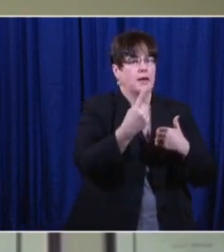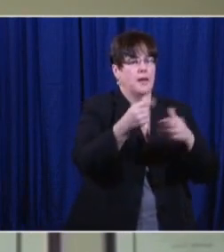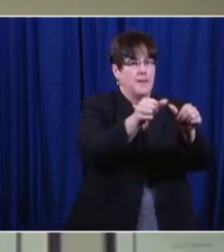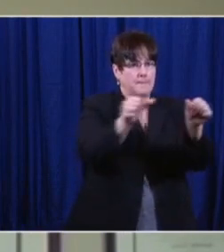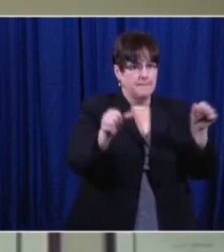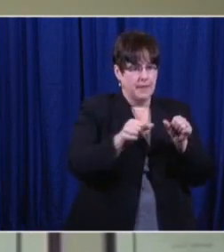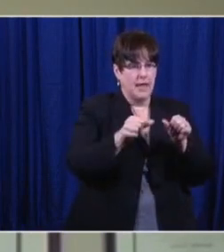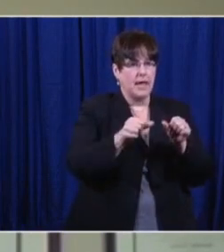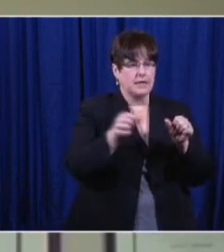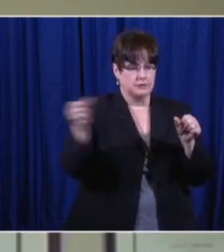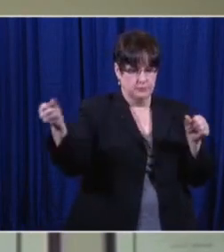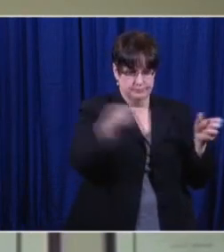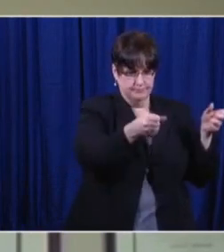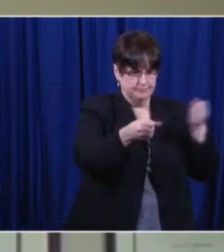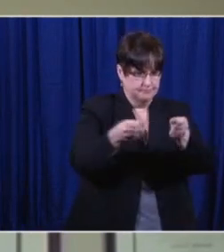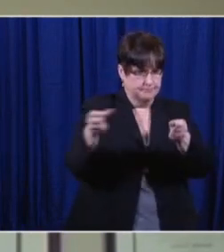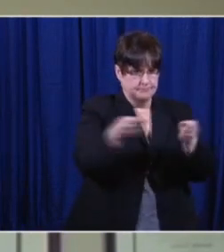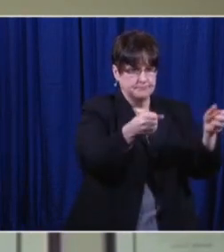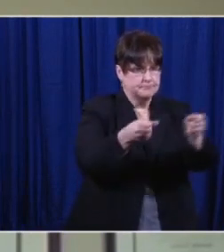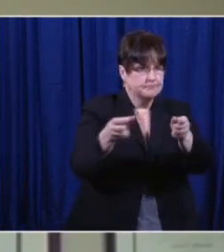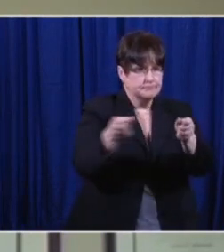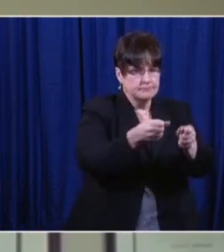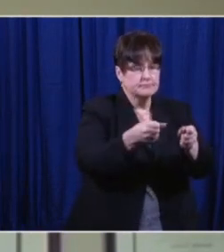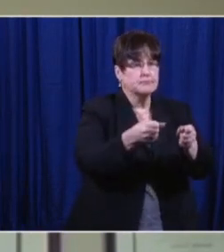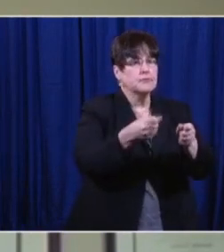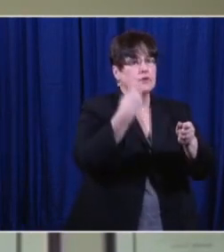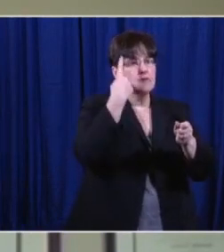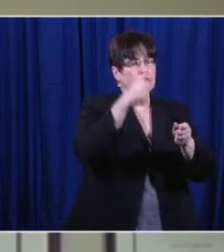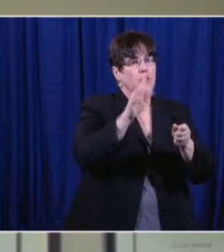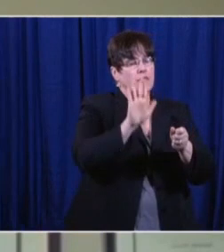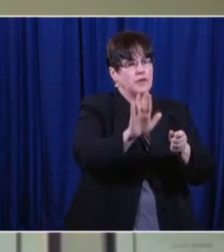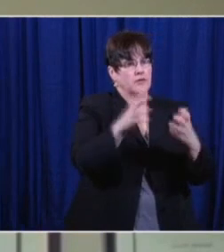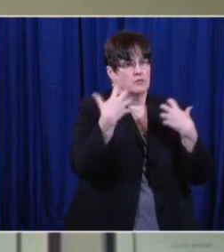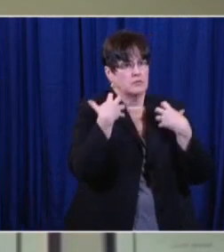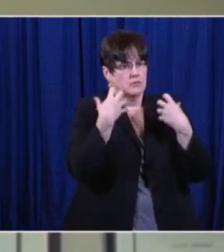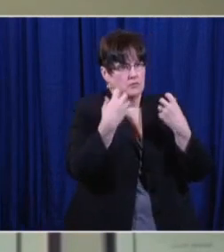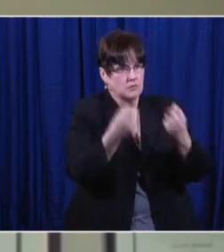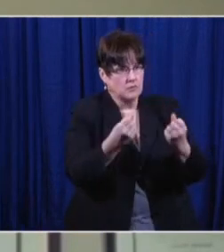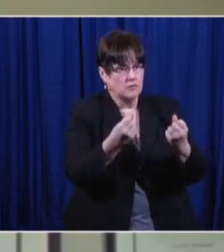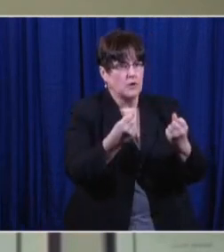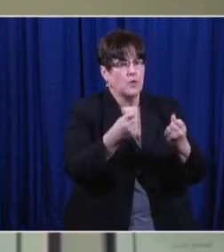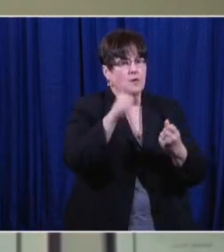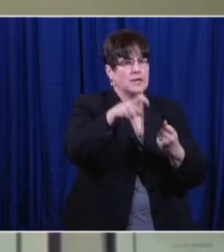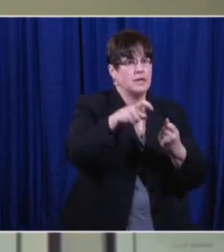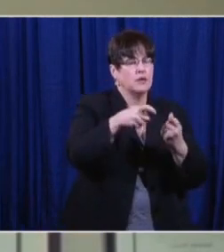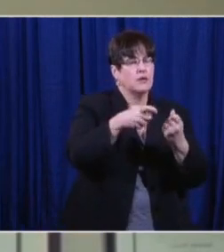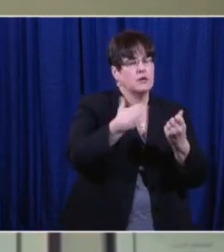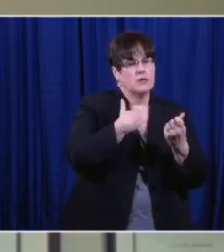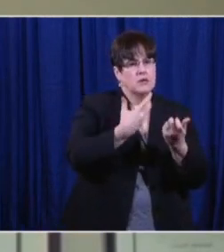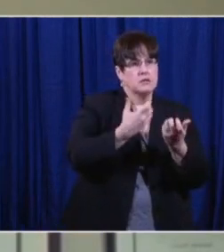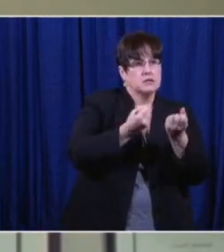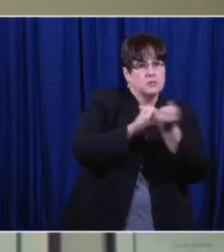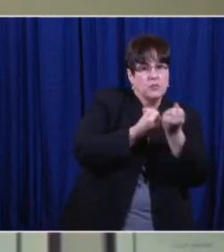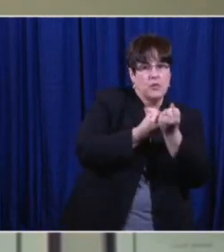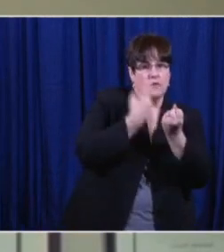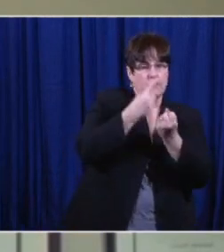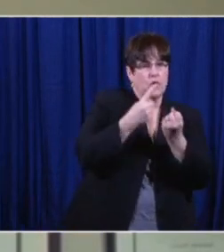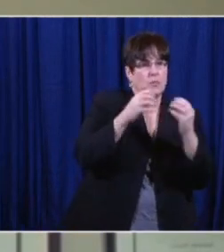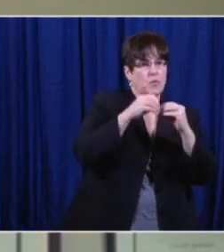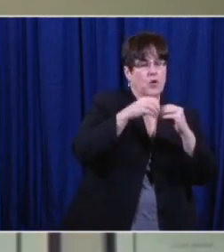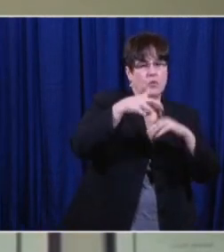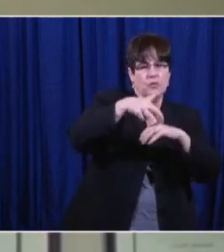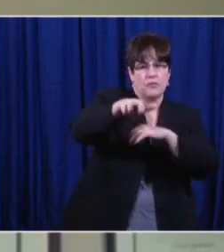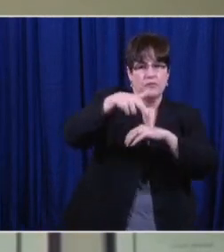2-week recovery period. And the issue is all of these nursing homes and facilities are full and they won't accept COVID-19 patients.